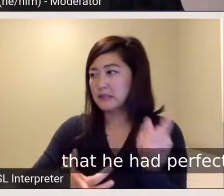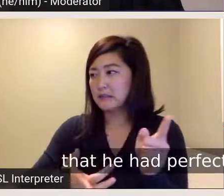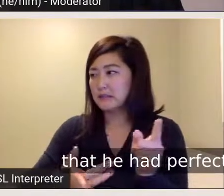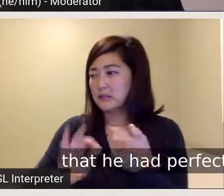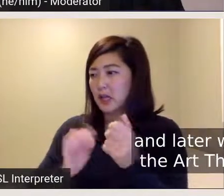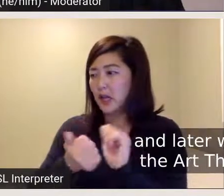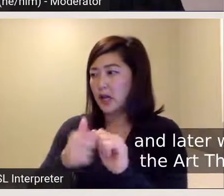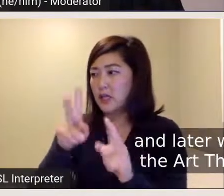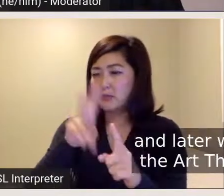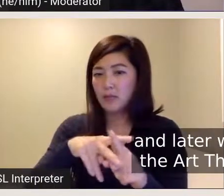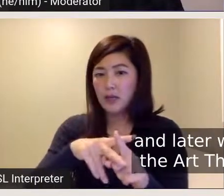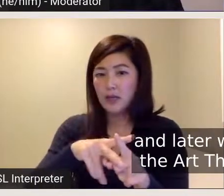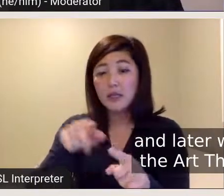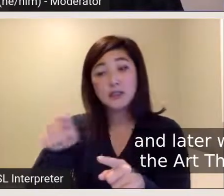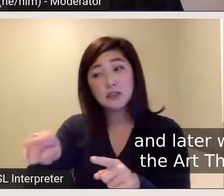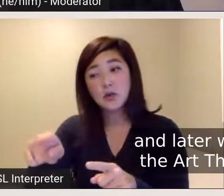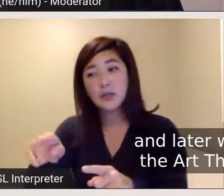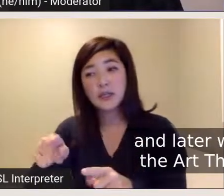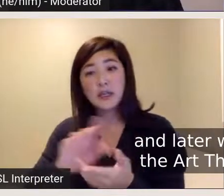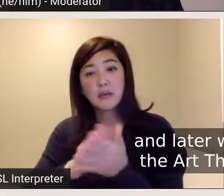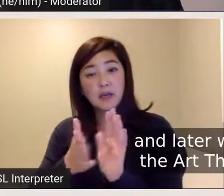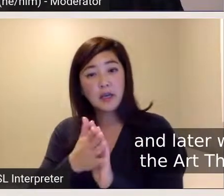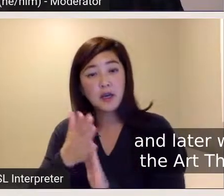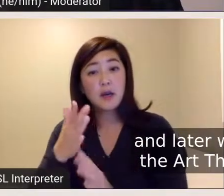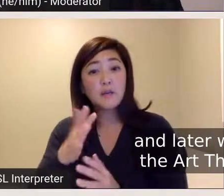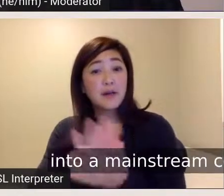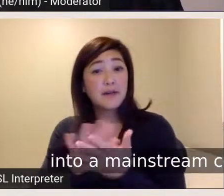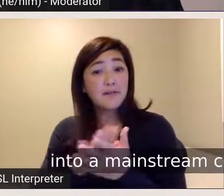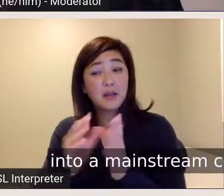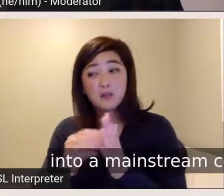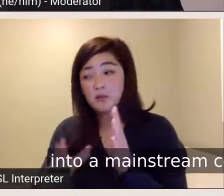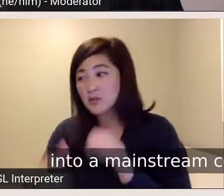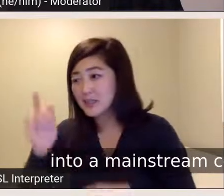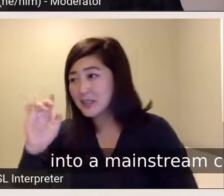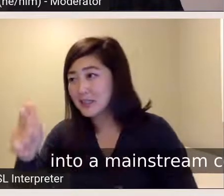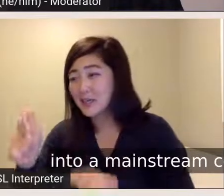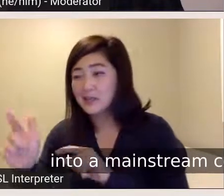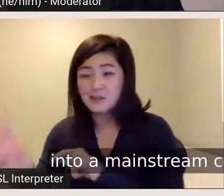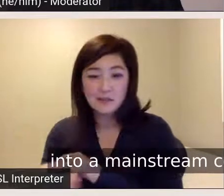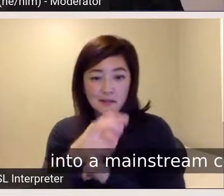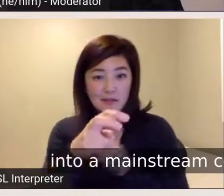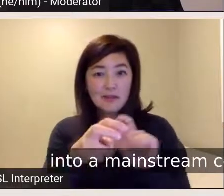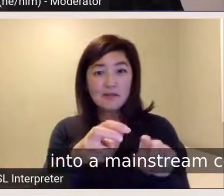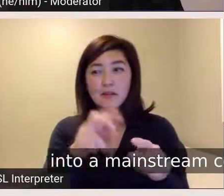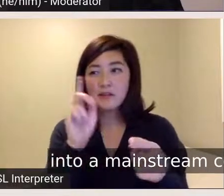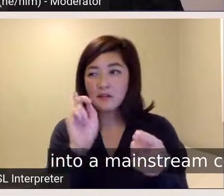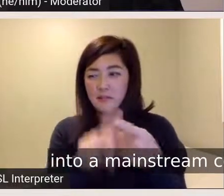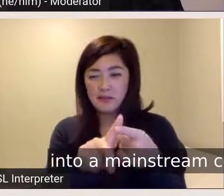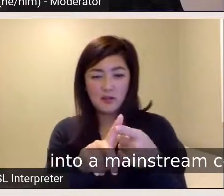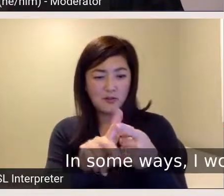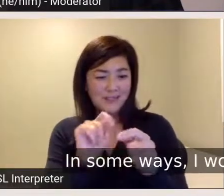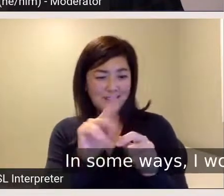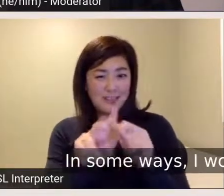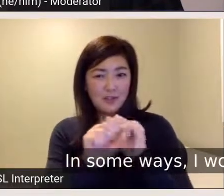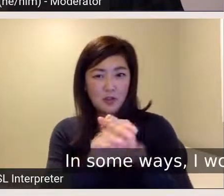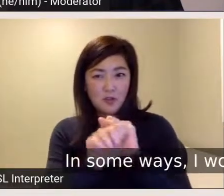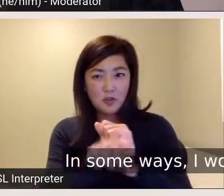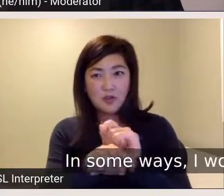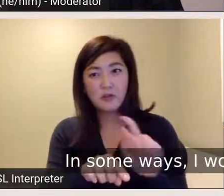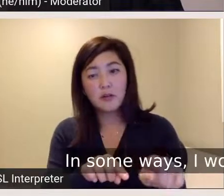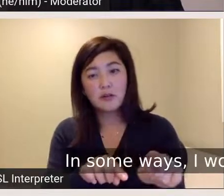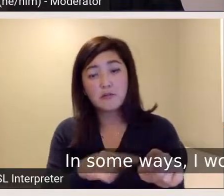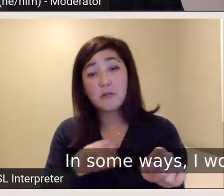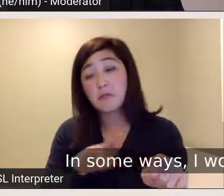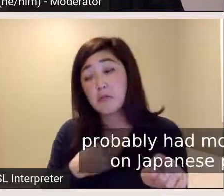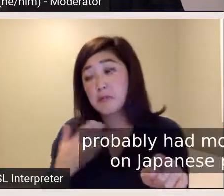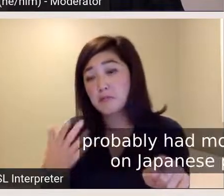a film student and later working with the Art Theater Guild into a mainstream commercial discourse. In some ways, I would